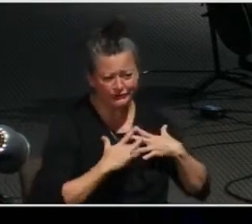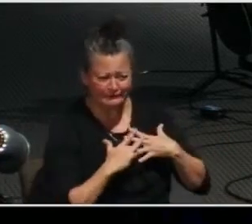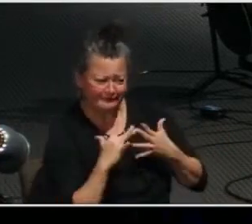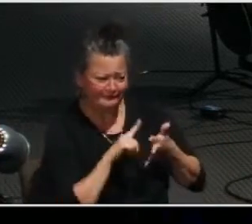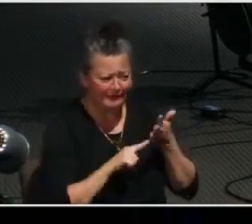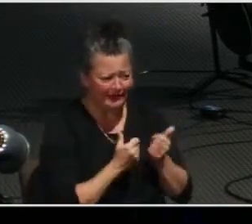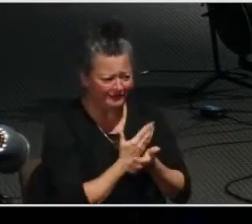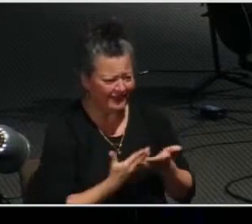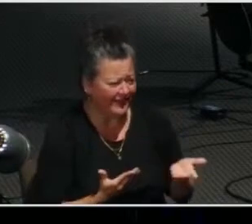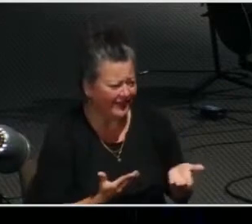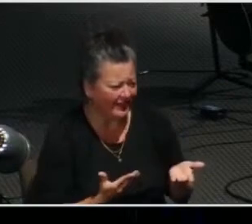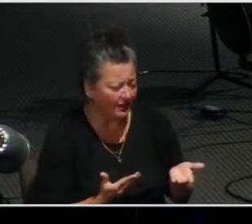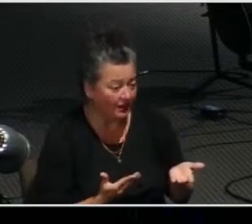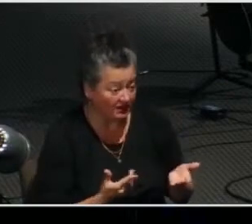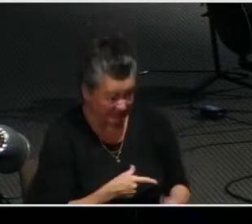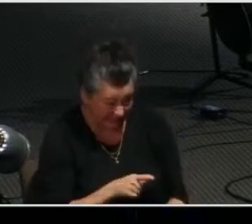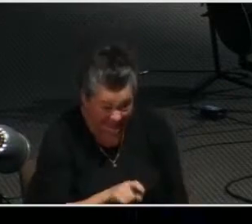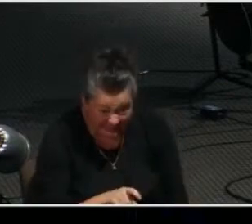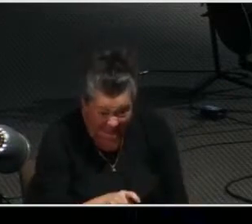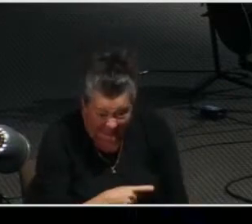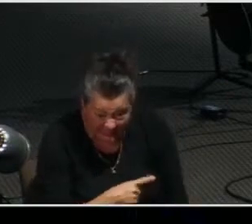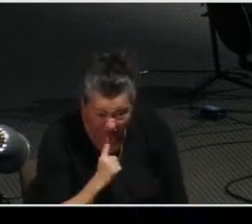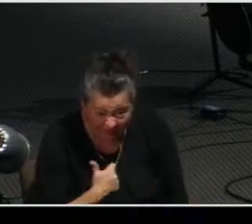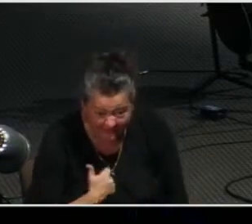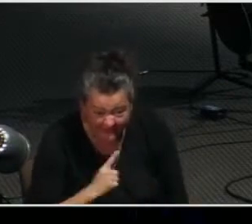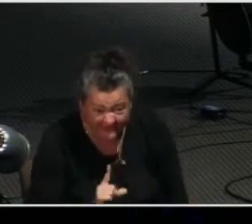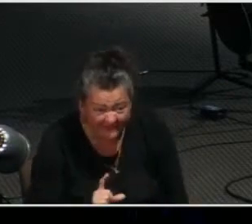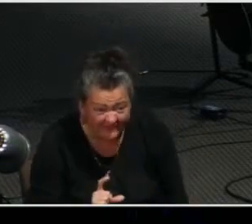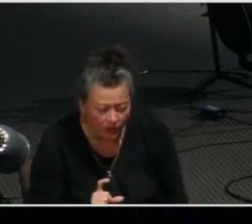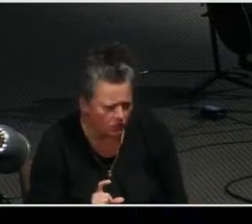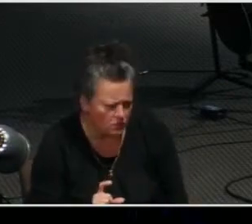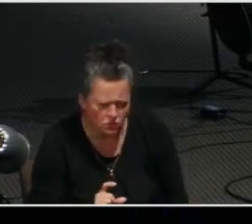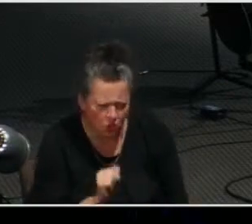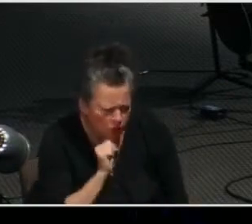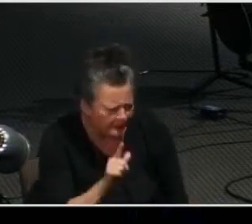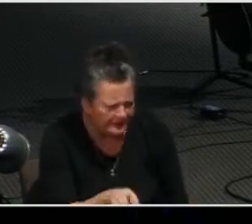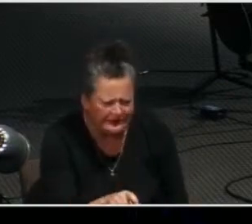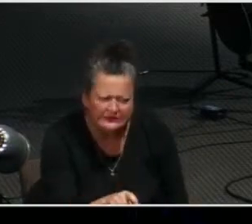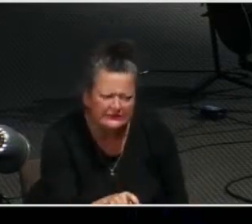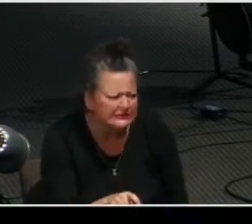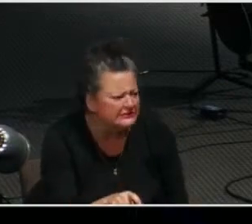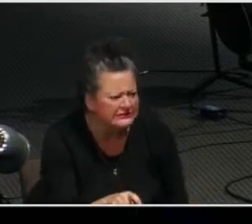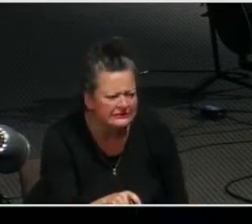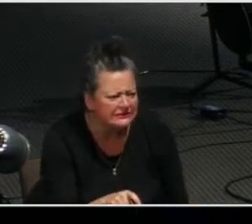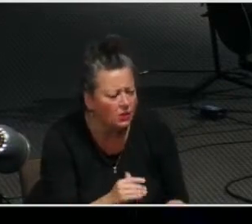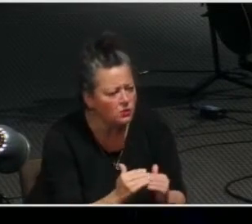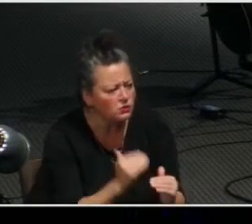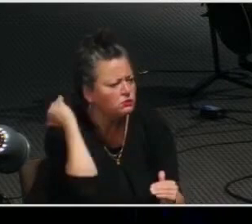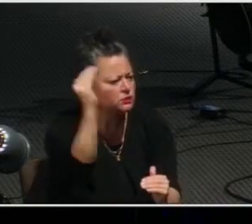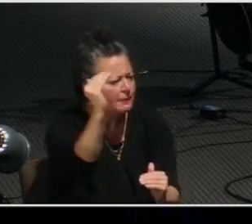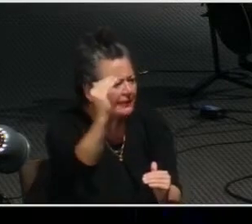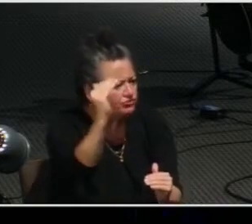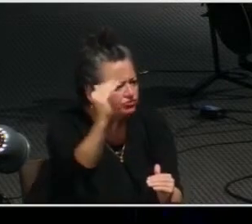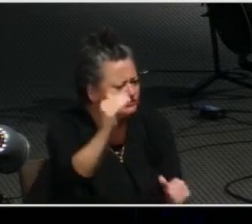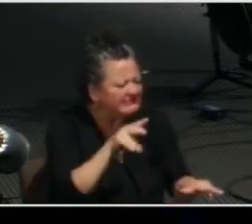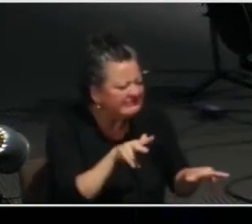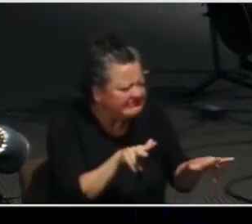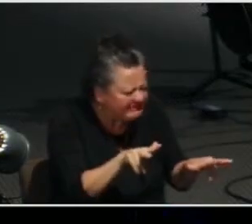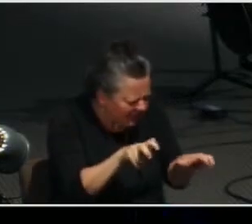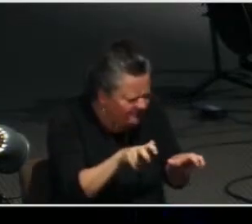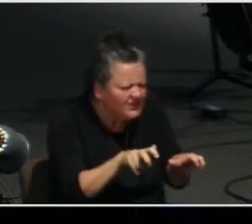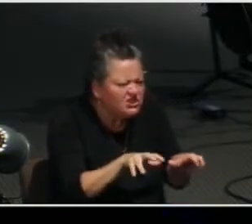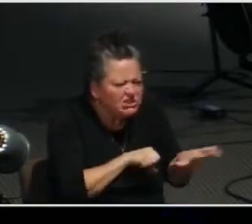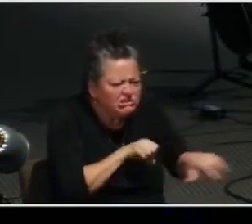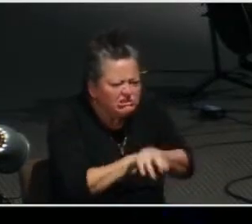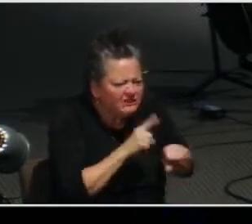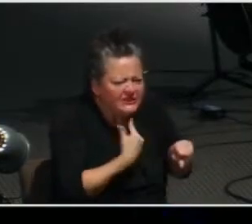is something in excess. And James charges those who live like this with selfish indulgence that